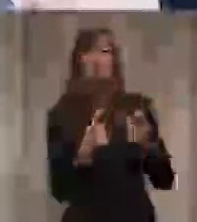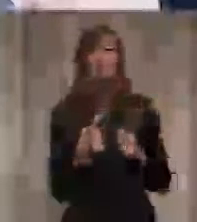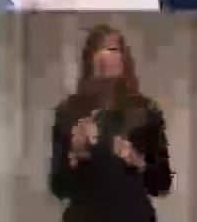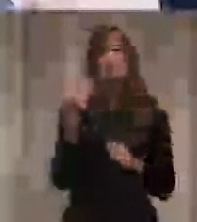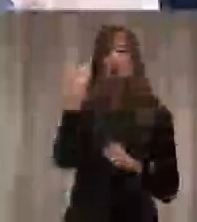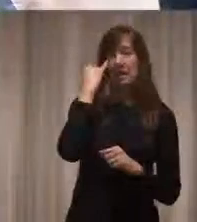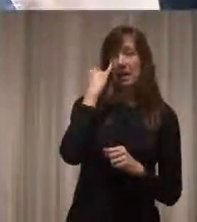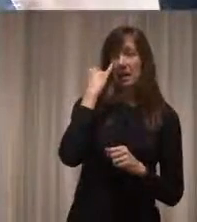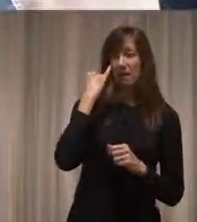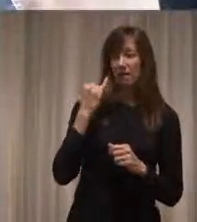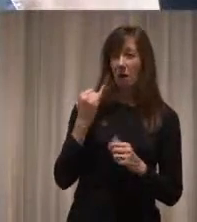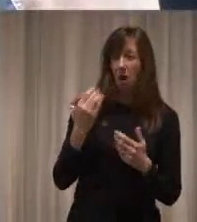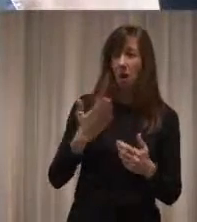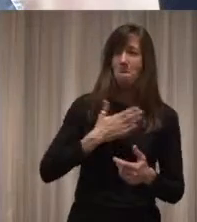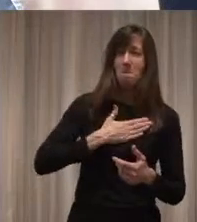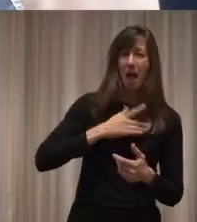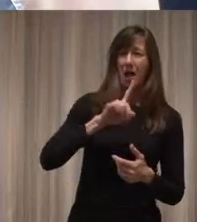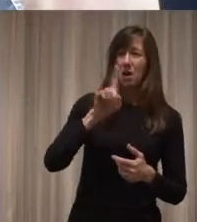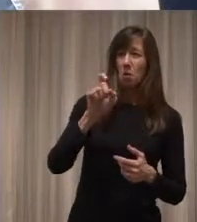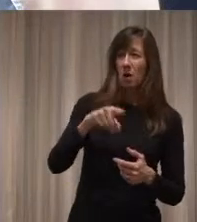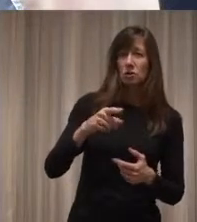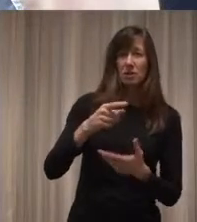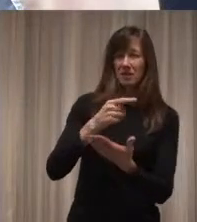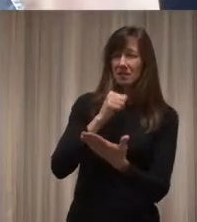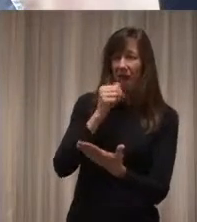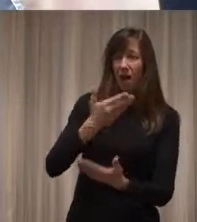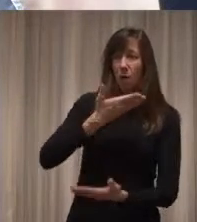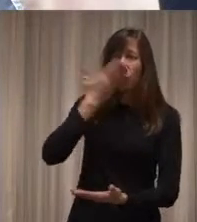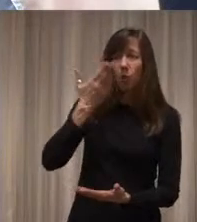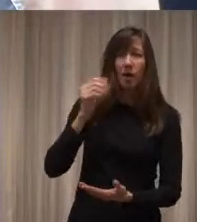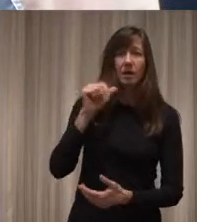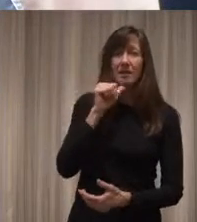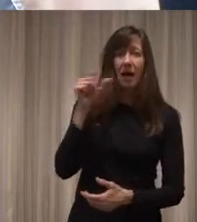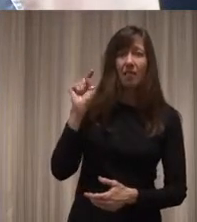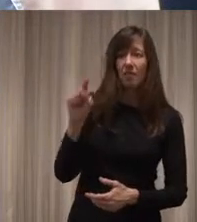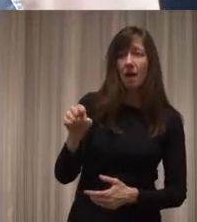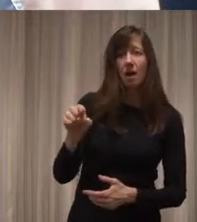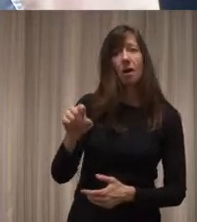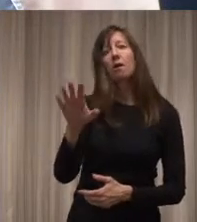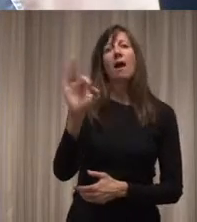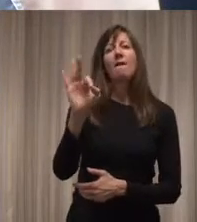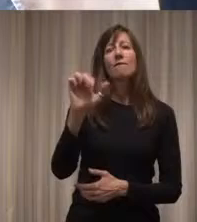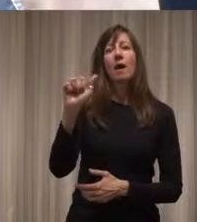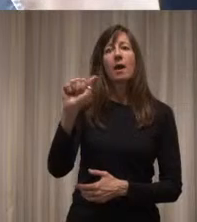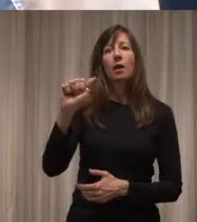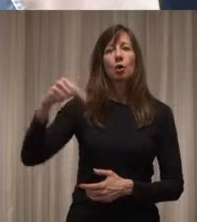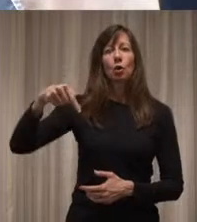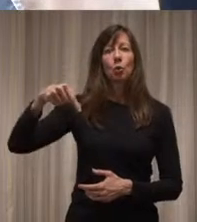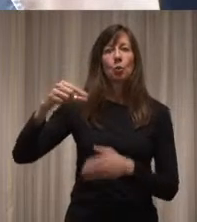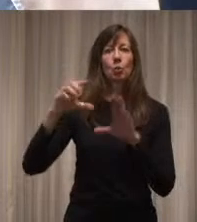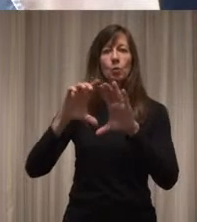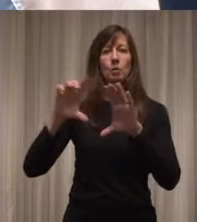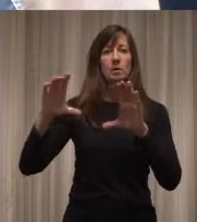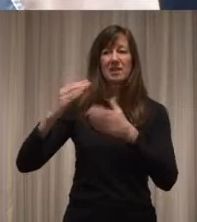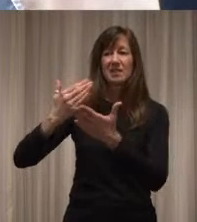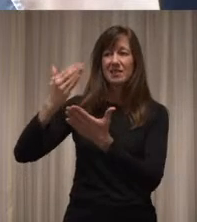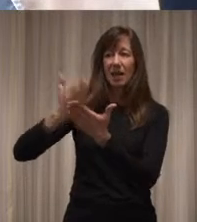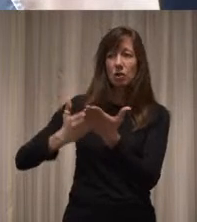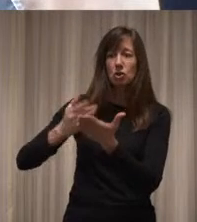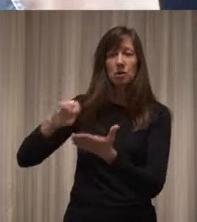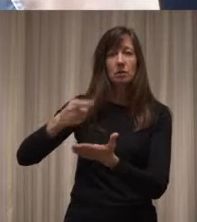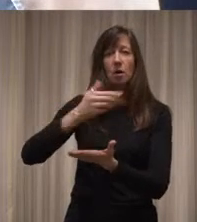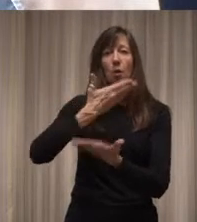of course you can let us know that as well. So this is a really great resource to empower all of us with